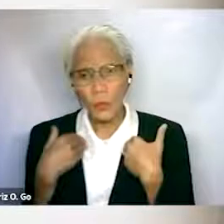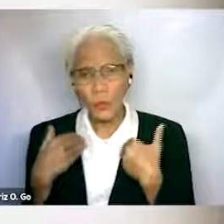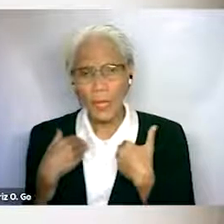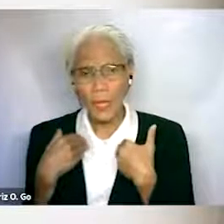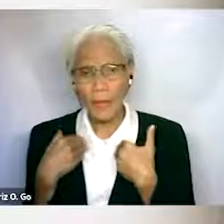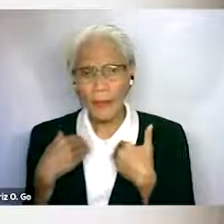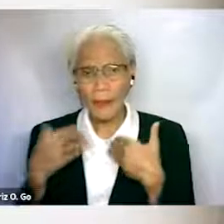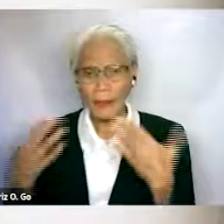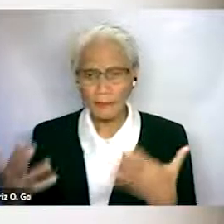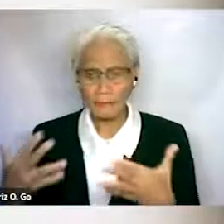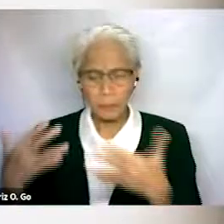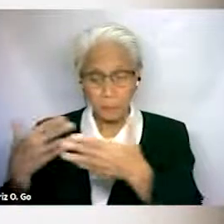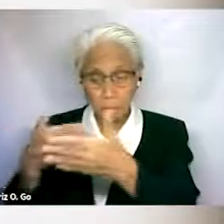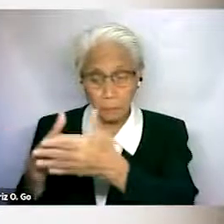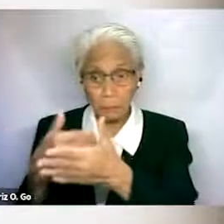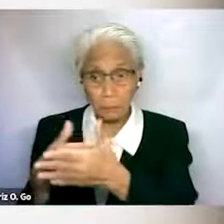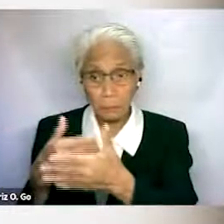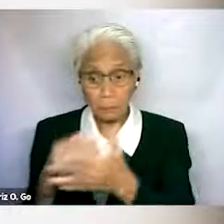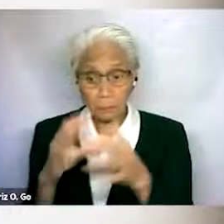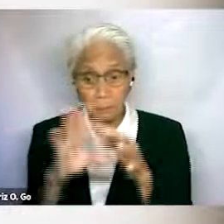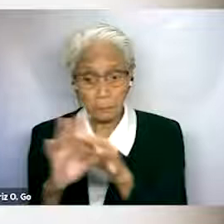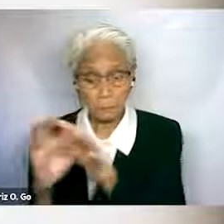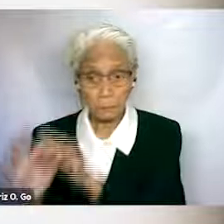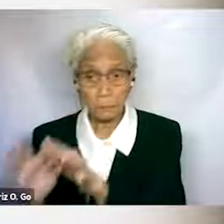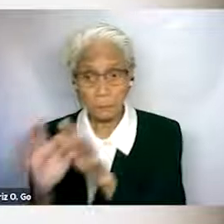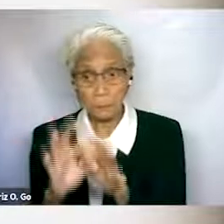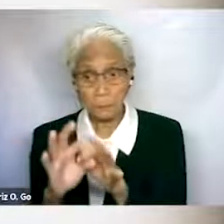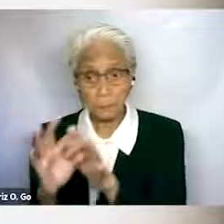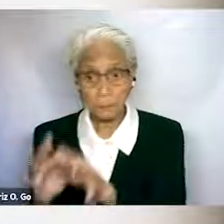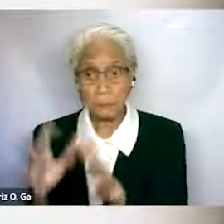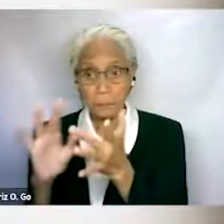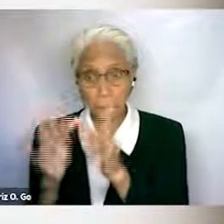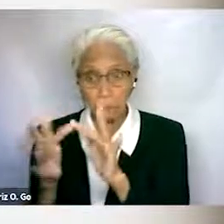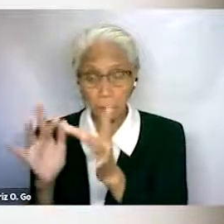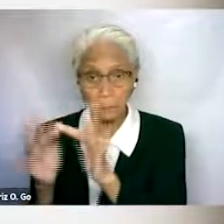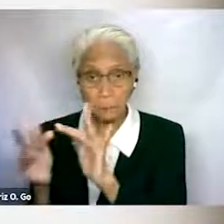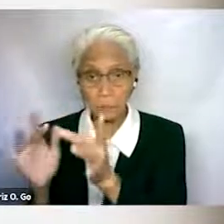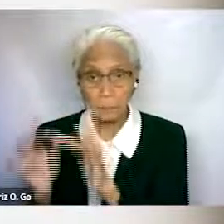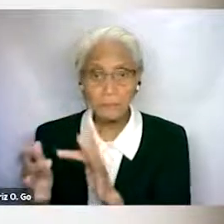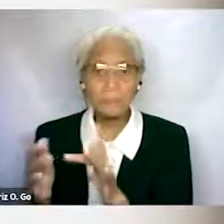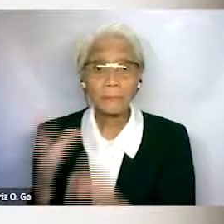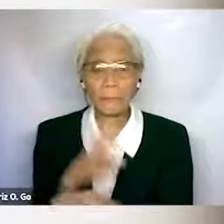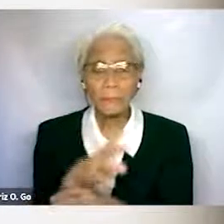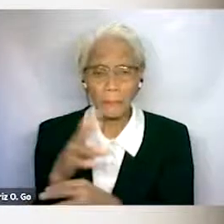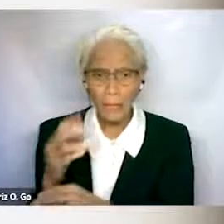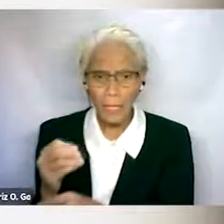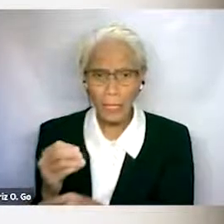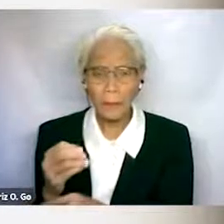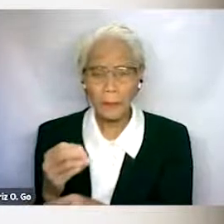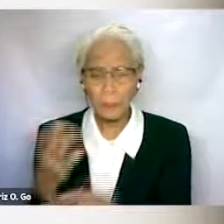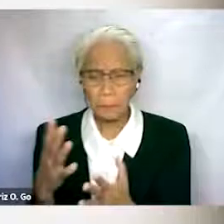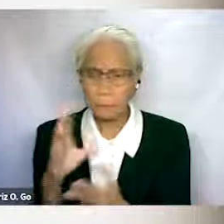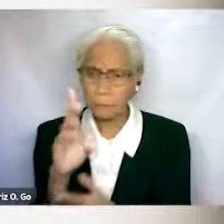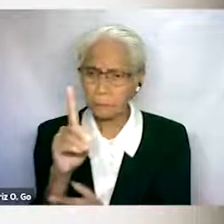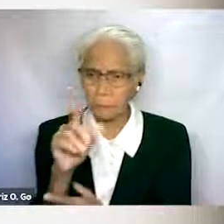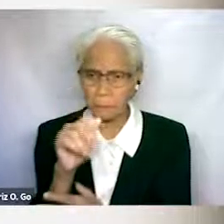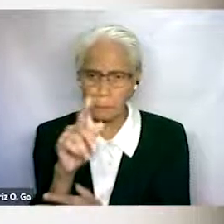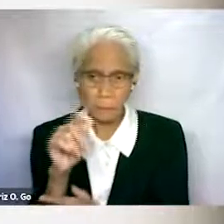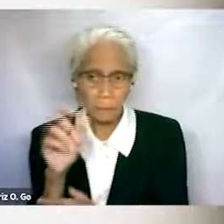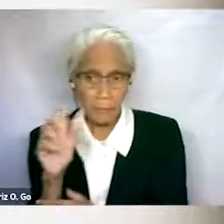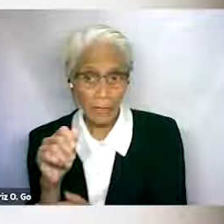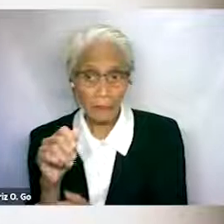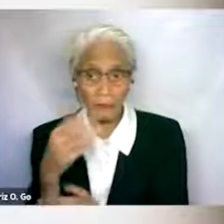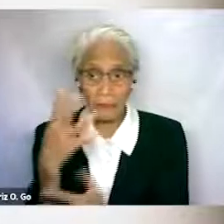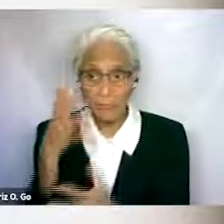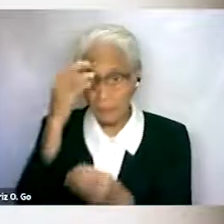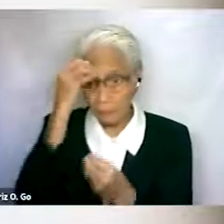disabilities, we were able to gather the situation of children with disabilities through the parents with disabilities. And the